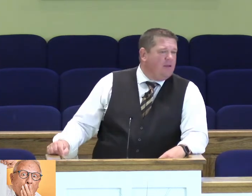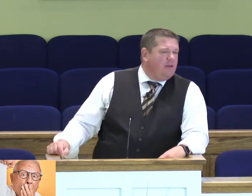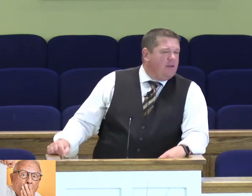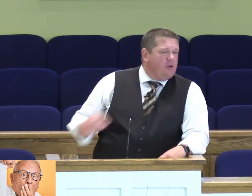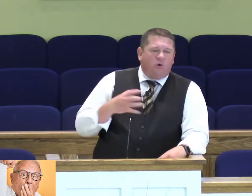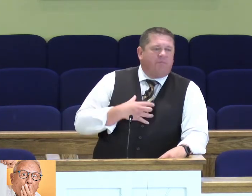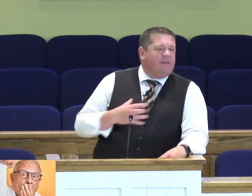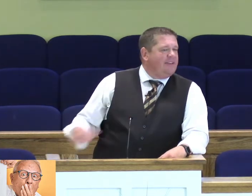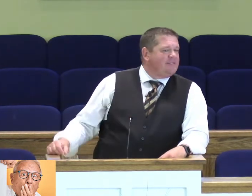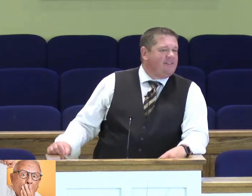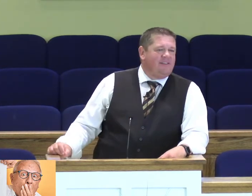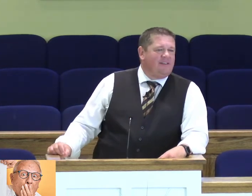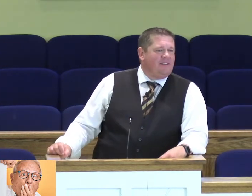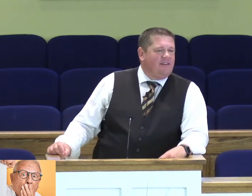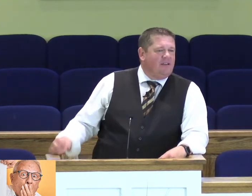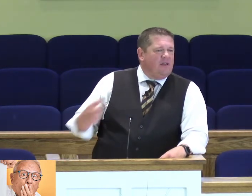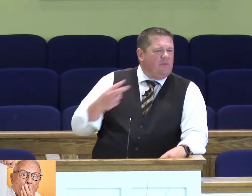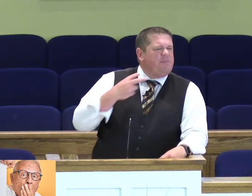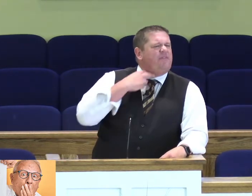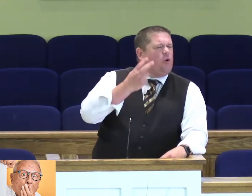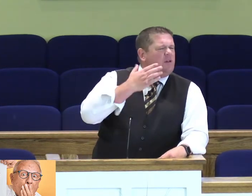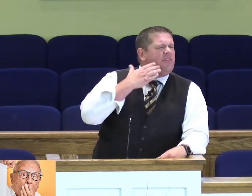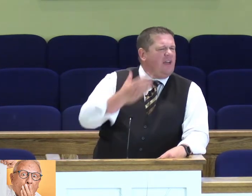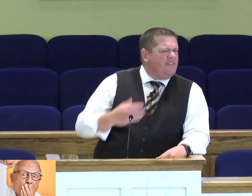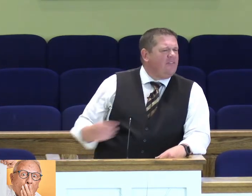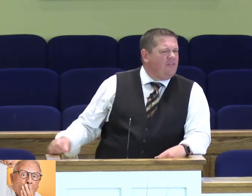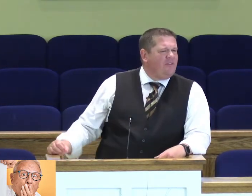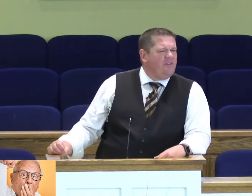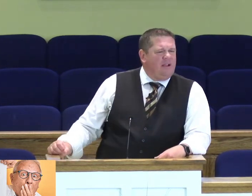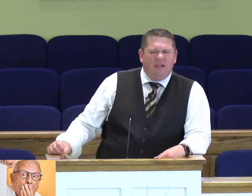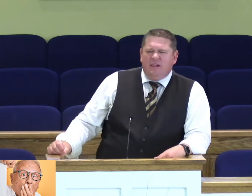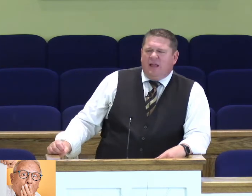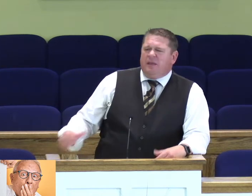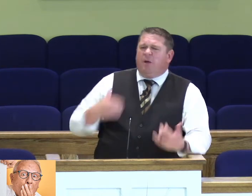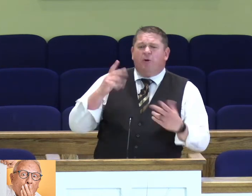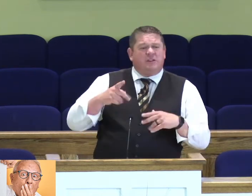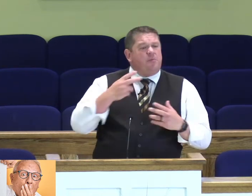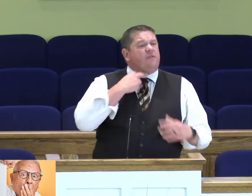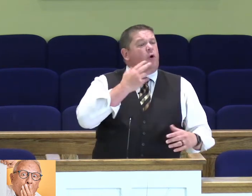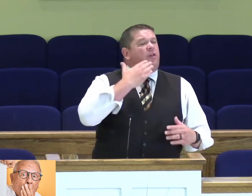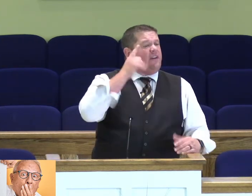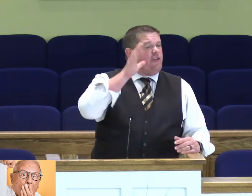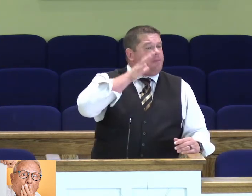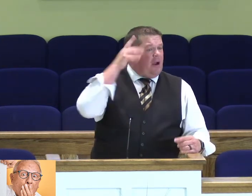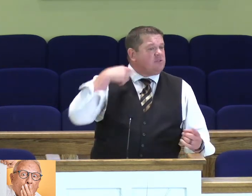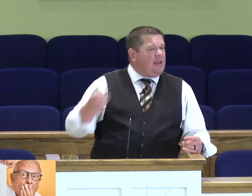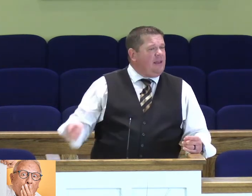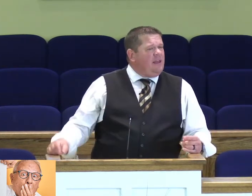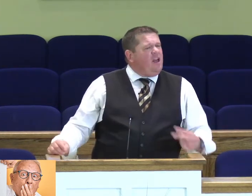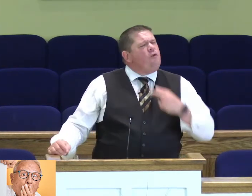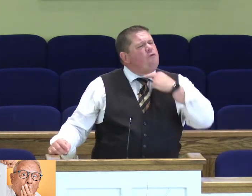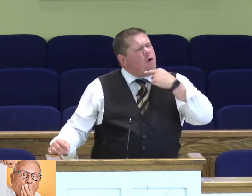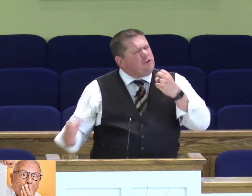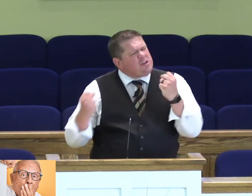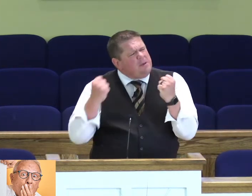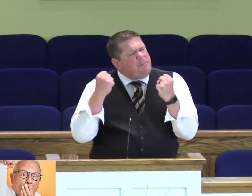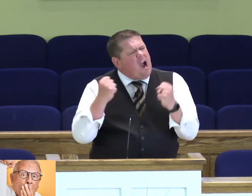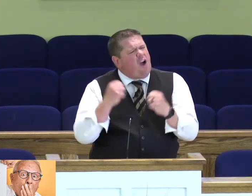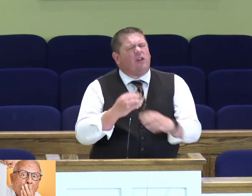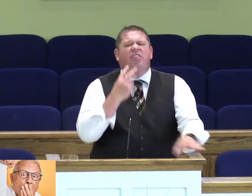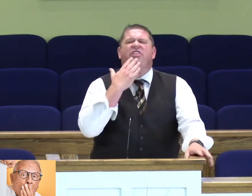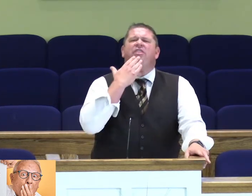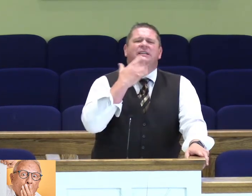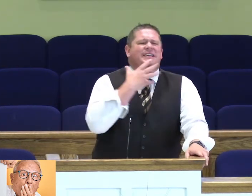Trevor? No complaints. You need to be vocally thankful. Hey, young person, have you been vocally thankful for your parents lately? There's